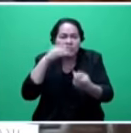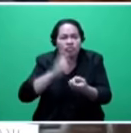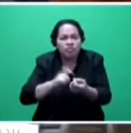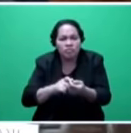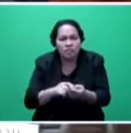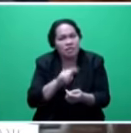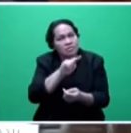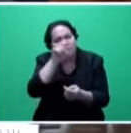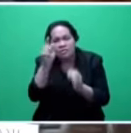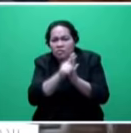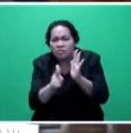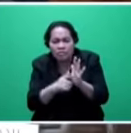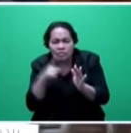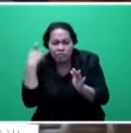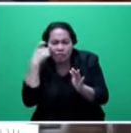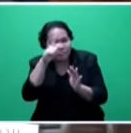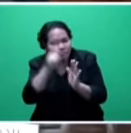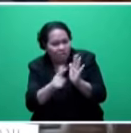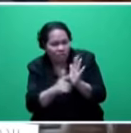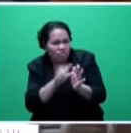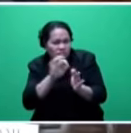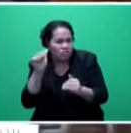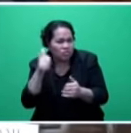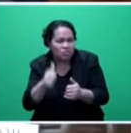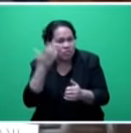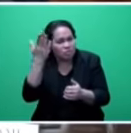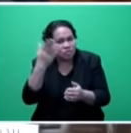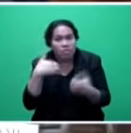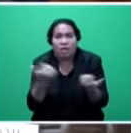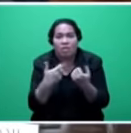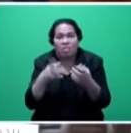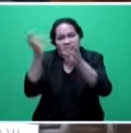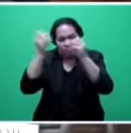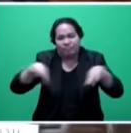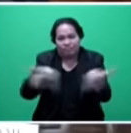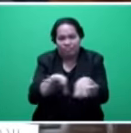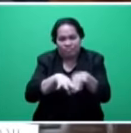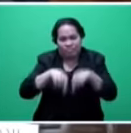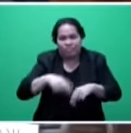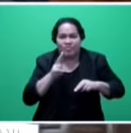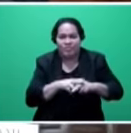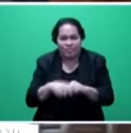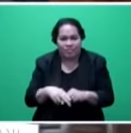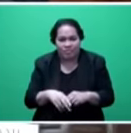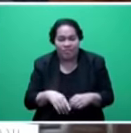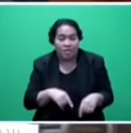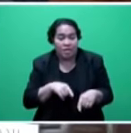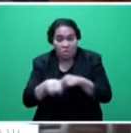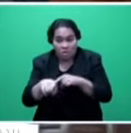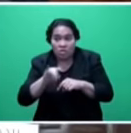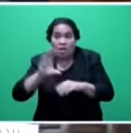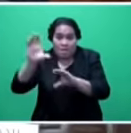laws. We also know that 90% of our materials are imported. This will kill or